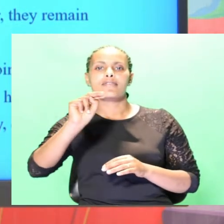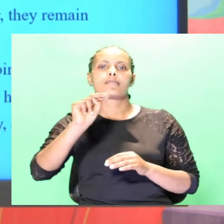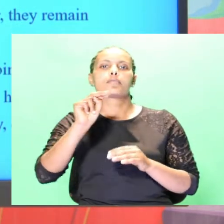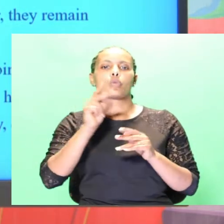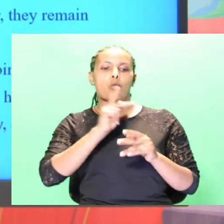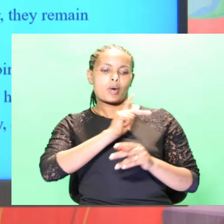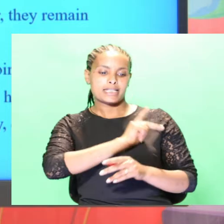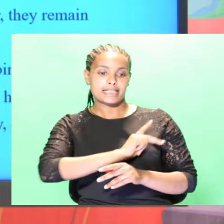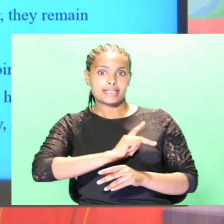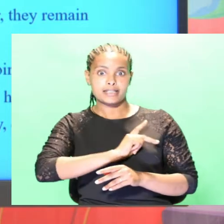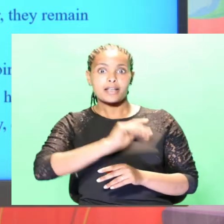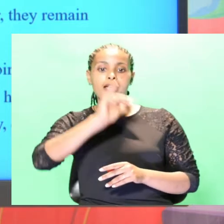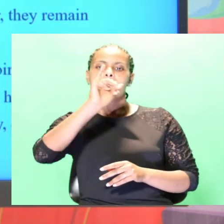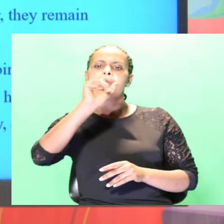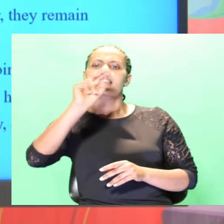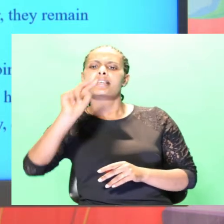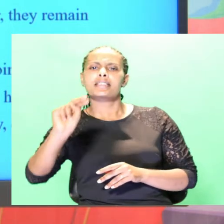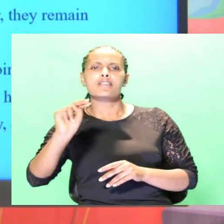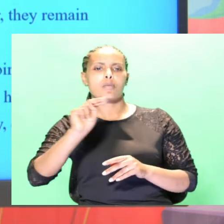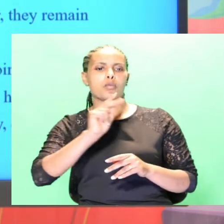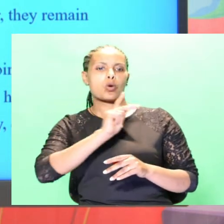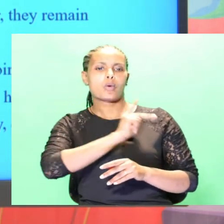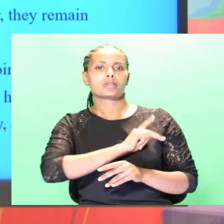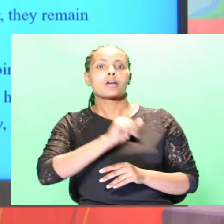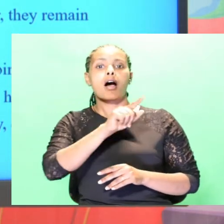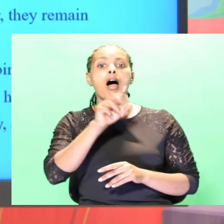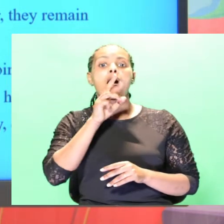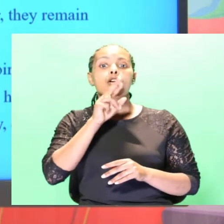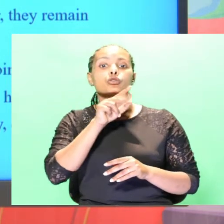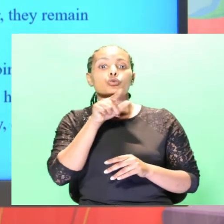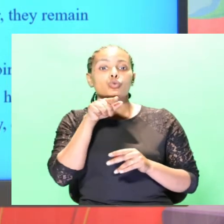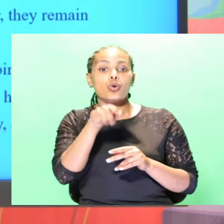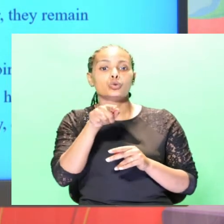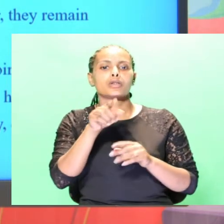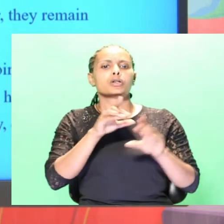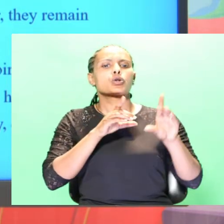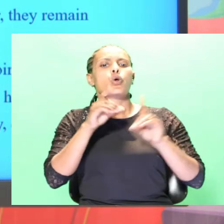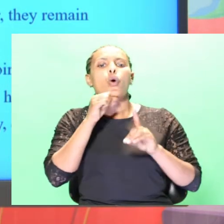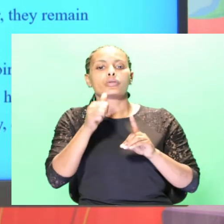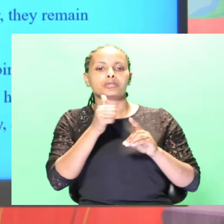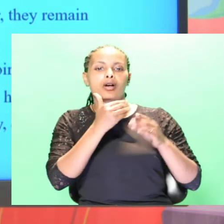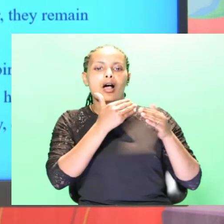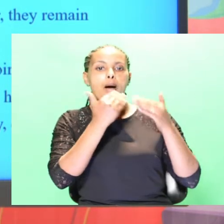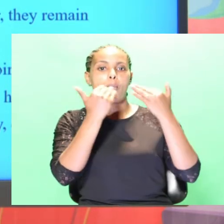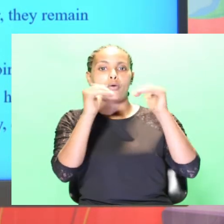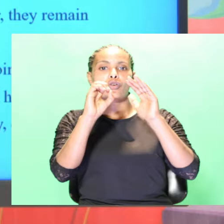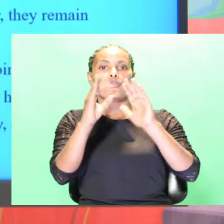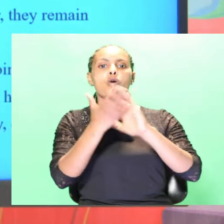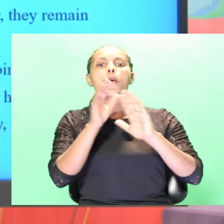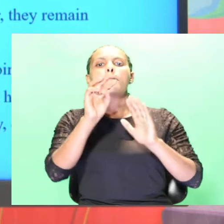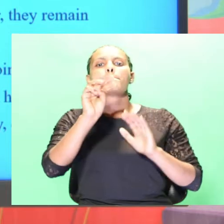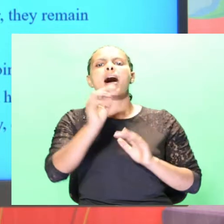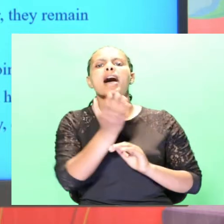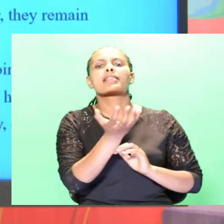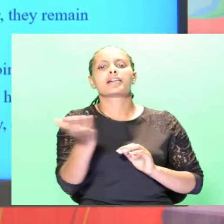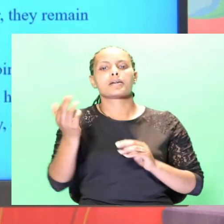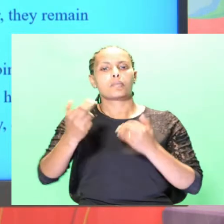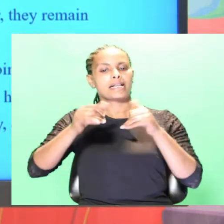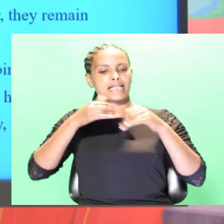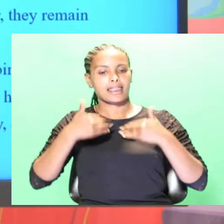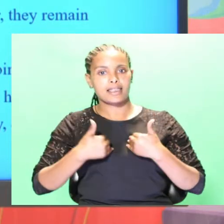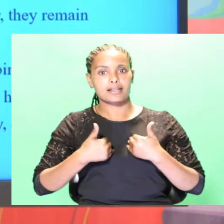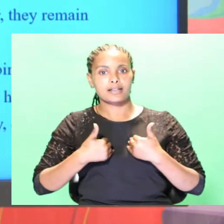property. Intensive properties are those properties which do not depend on amount of matter